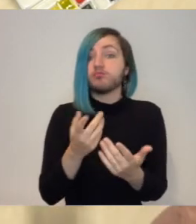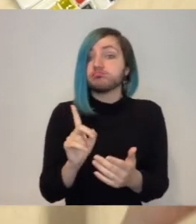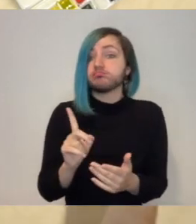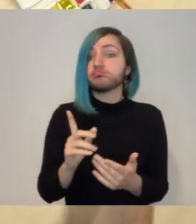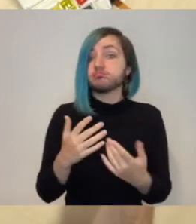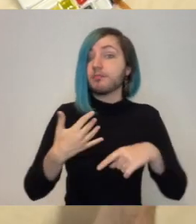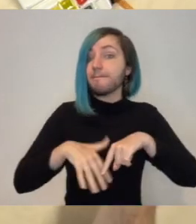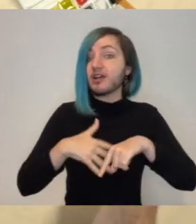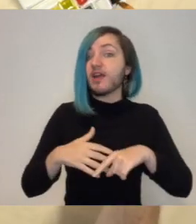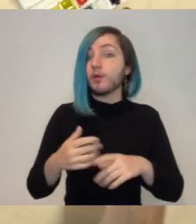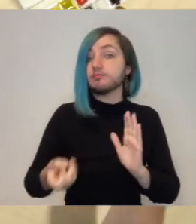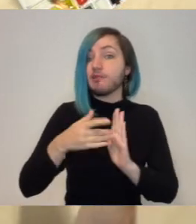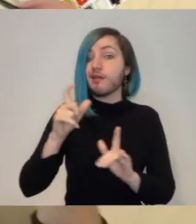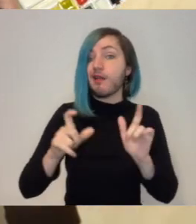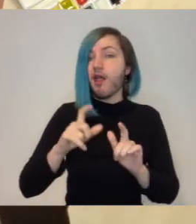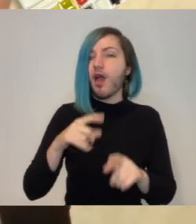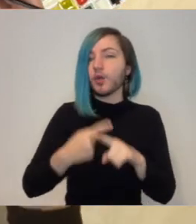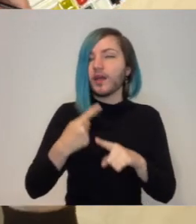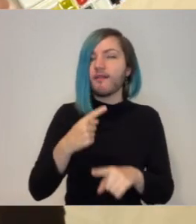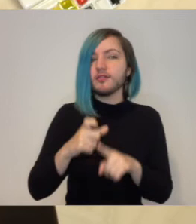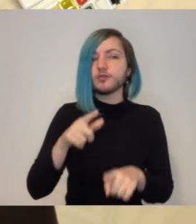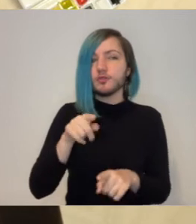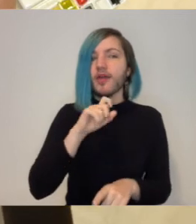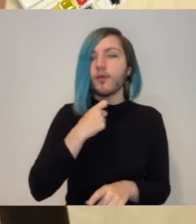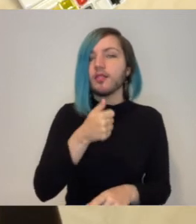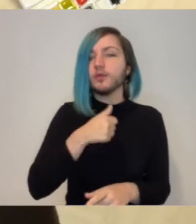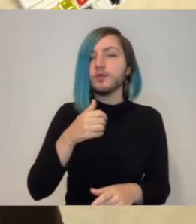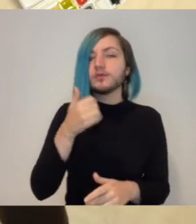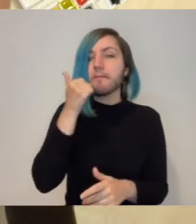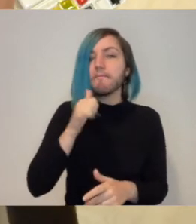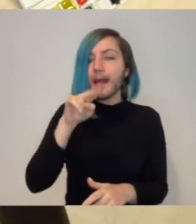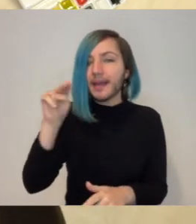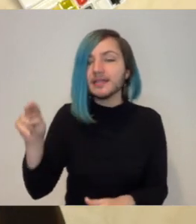colour in the background, which I'm going to do quickly with the black paint.